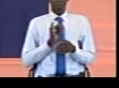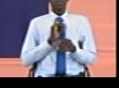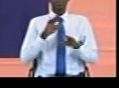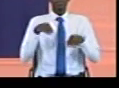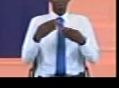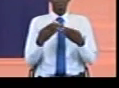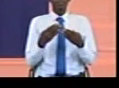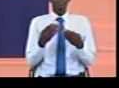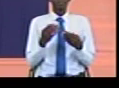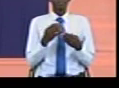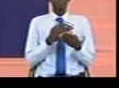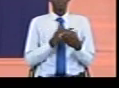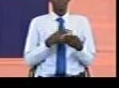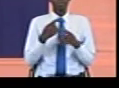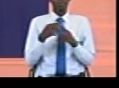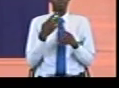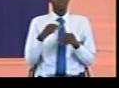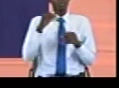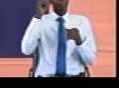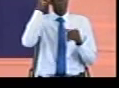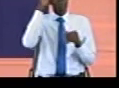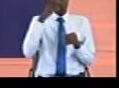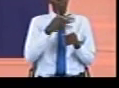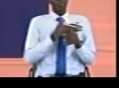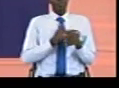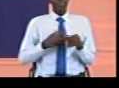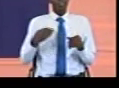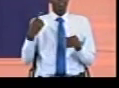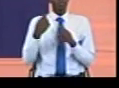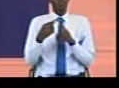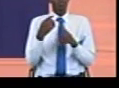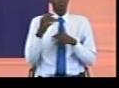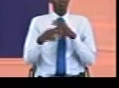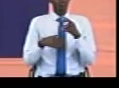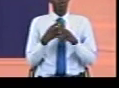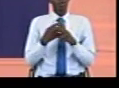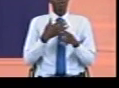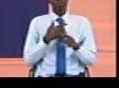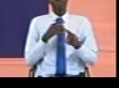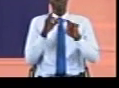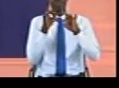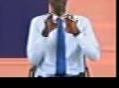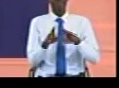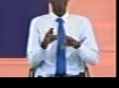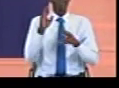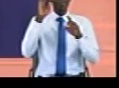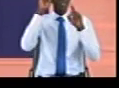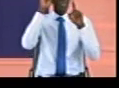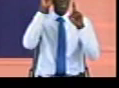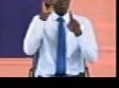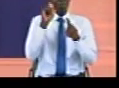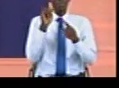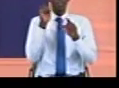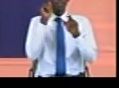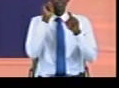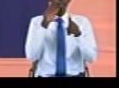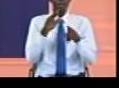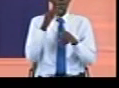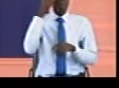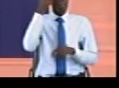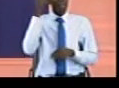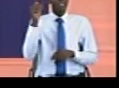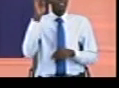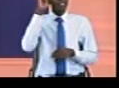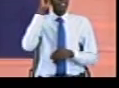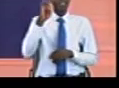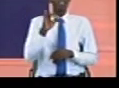God, the word of the Father. And the world has hated him and the world has hated her because he is not